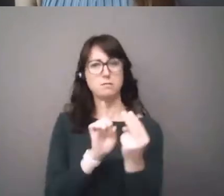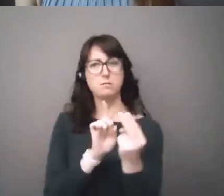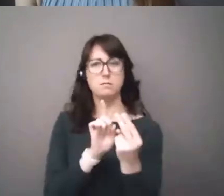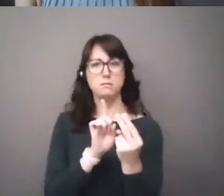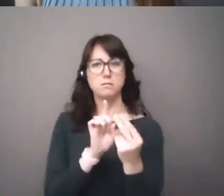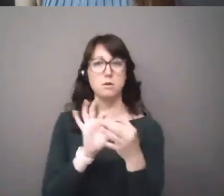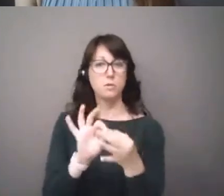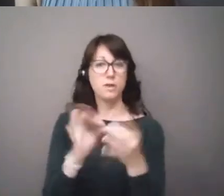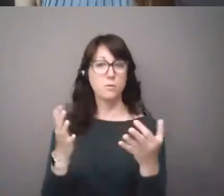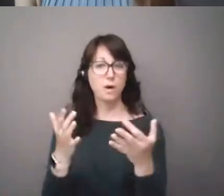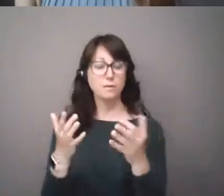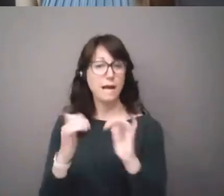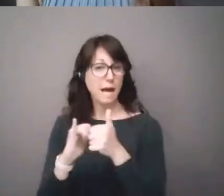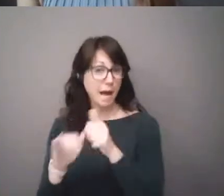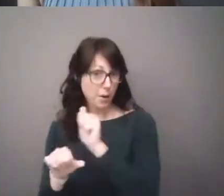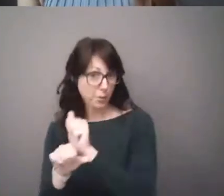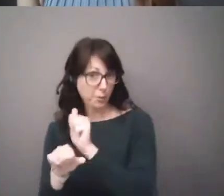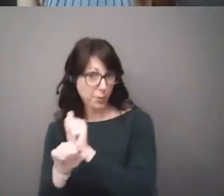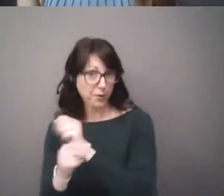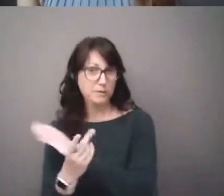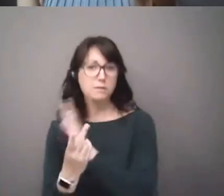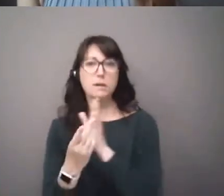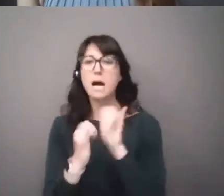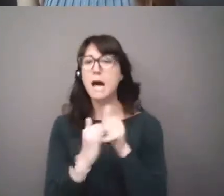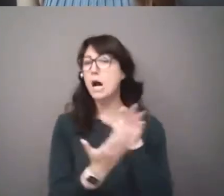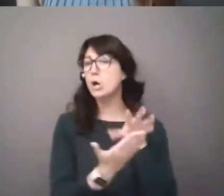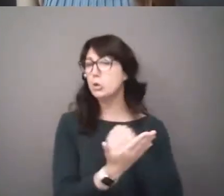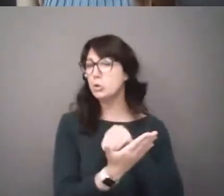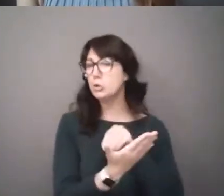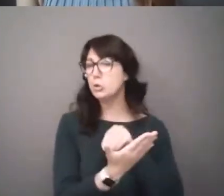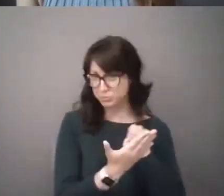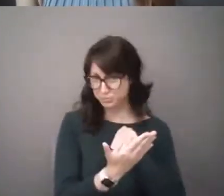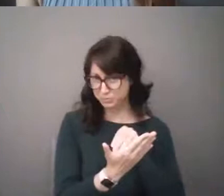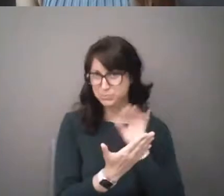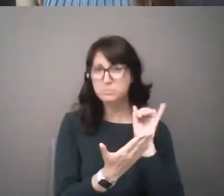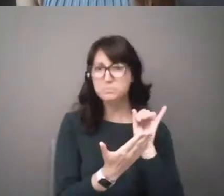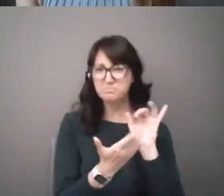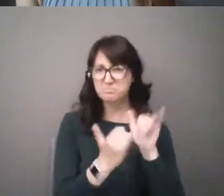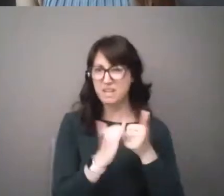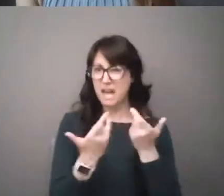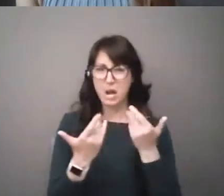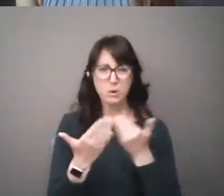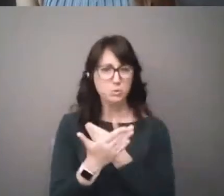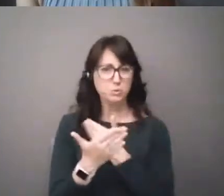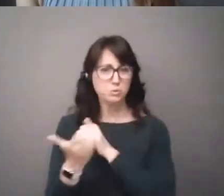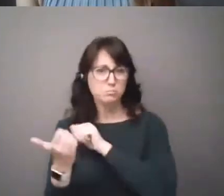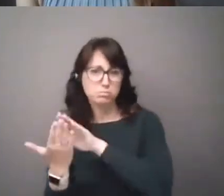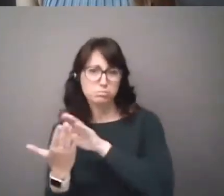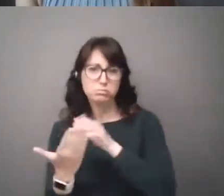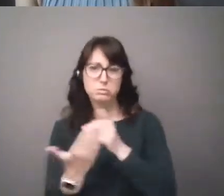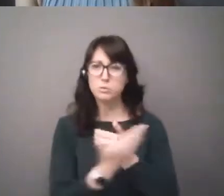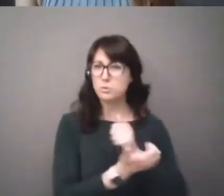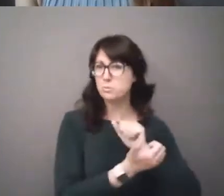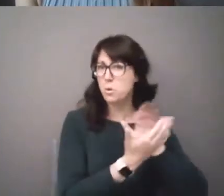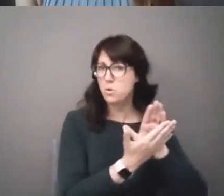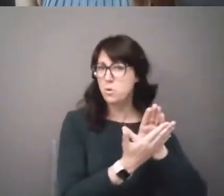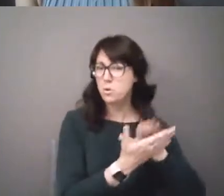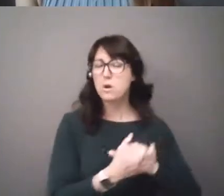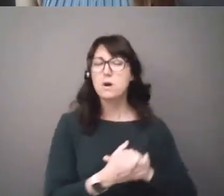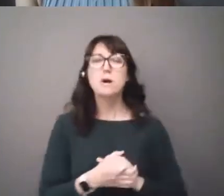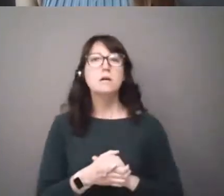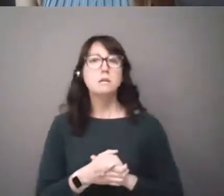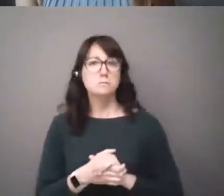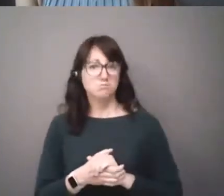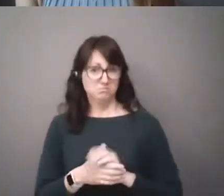work and how we learn and how that can be happening. You know, people now are